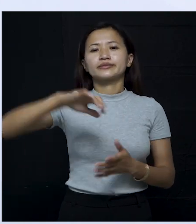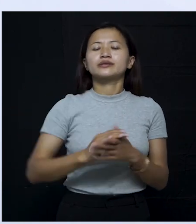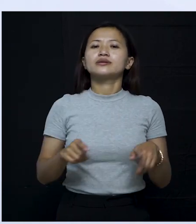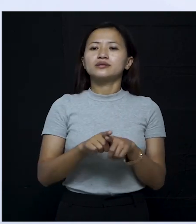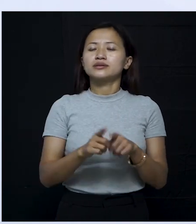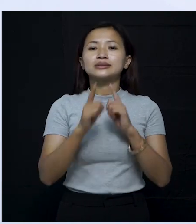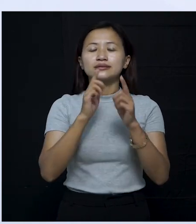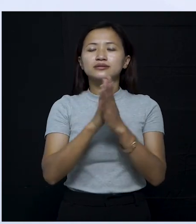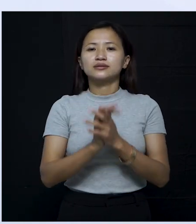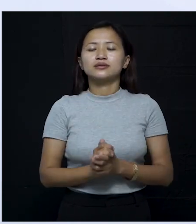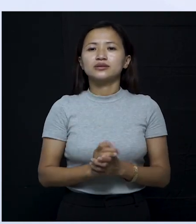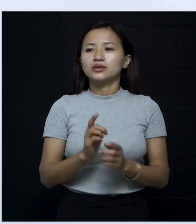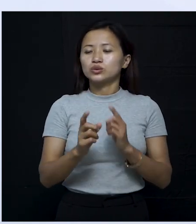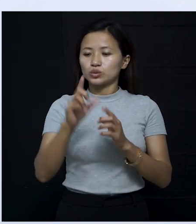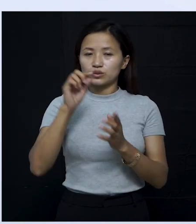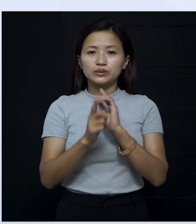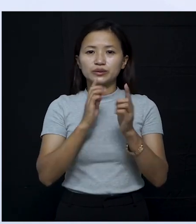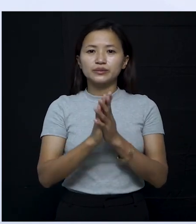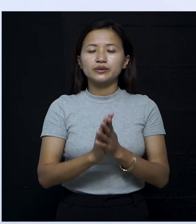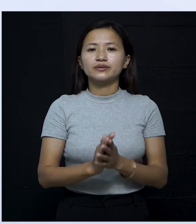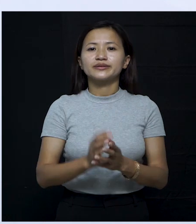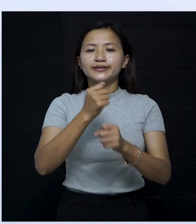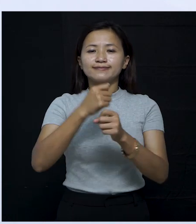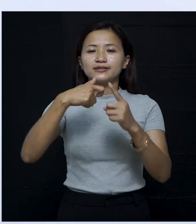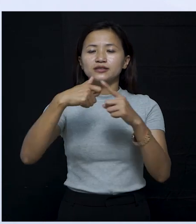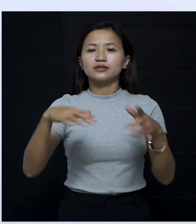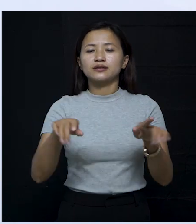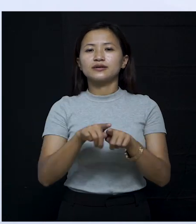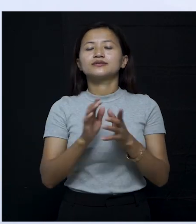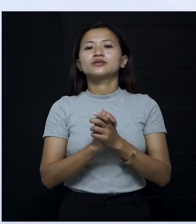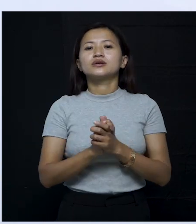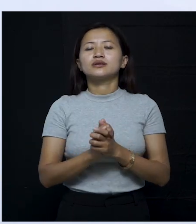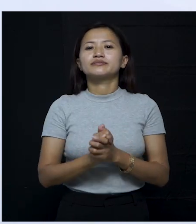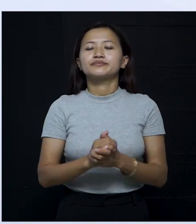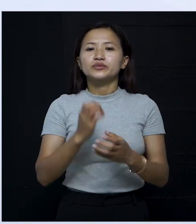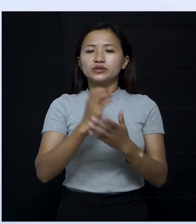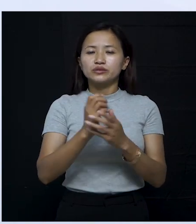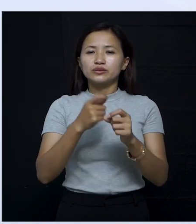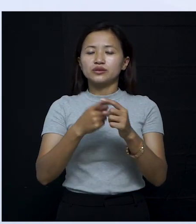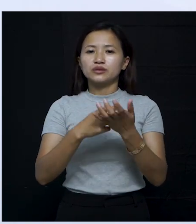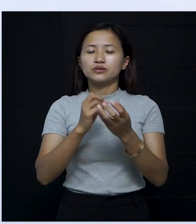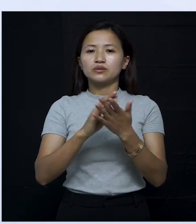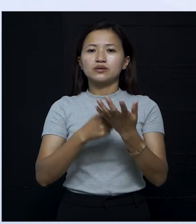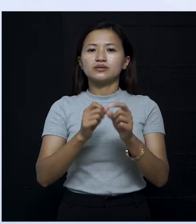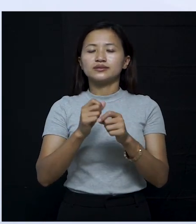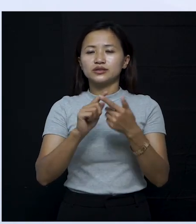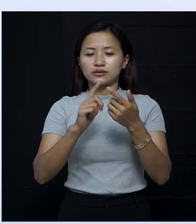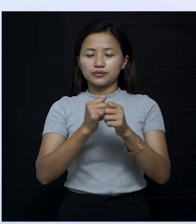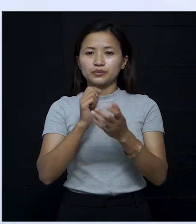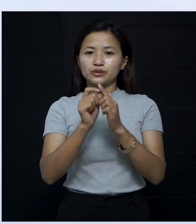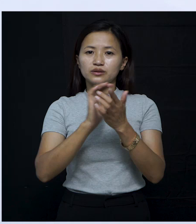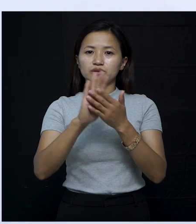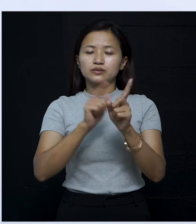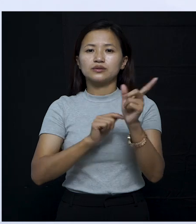discussing about the geography and the general knowledge, okay? So the geography and general knowledge, that is for class 10, okay?